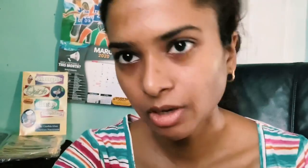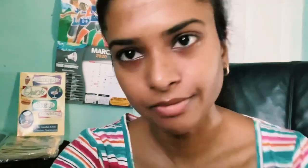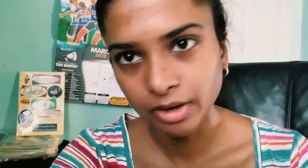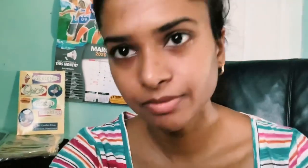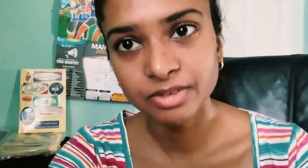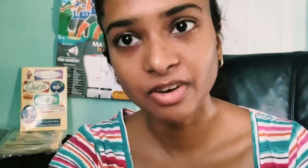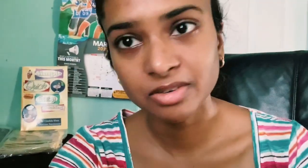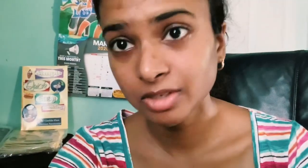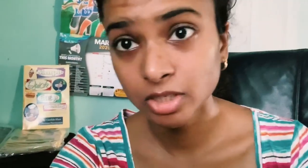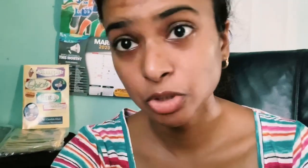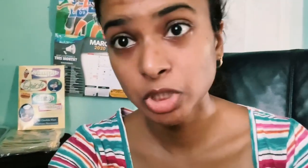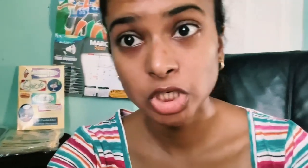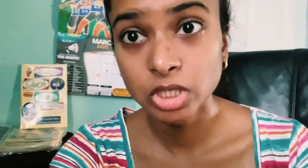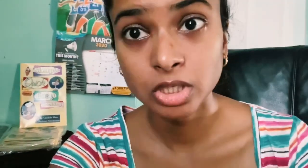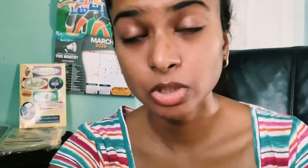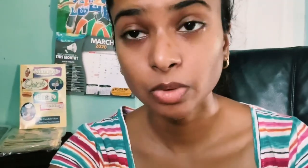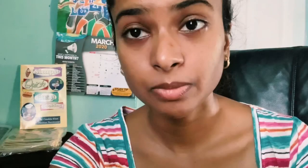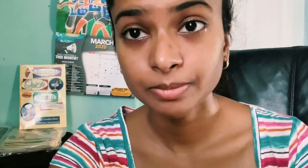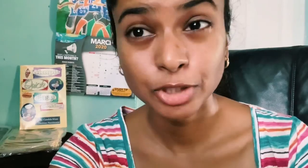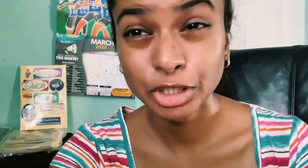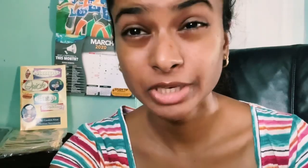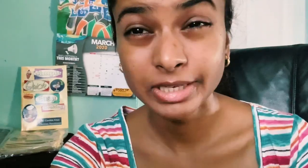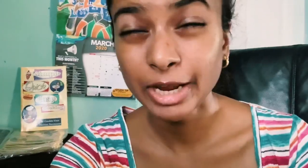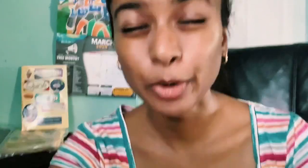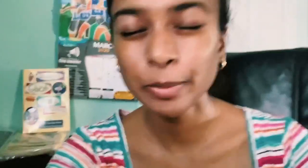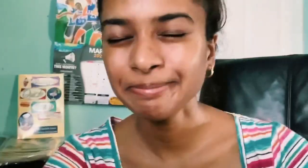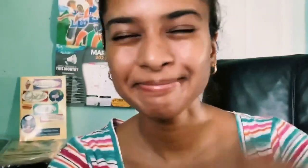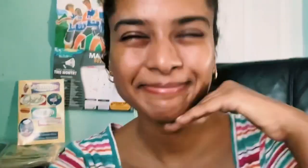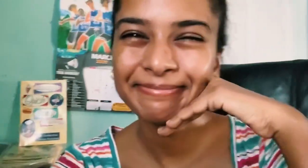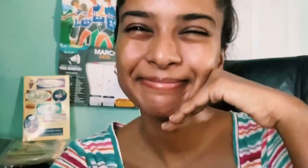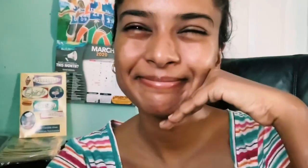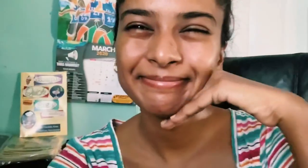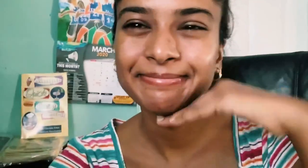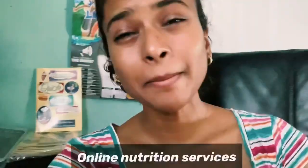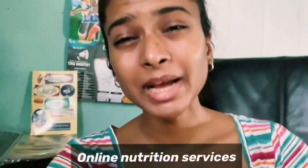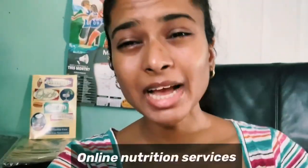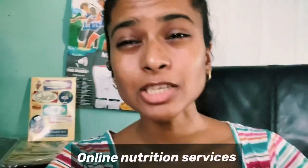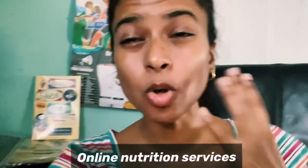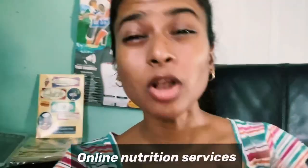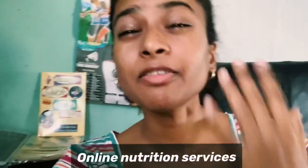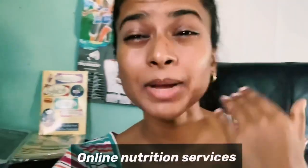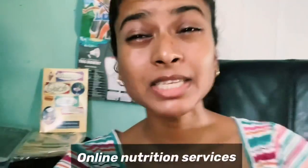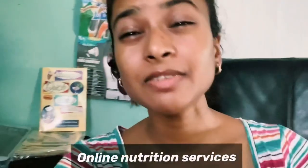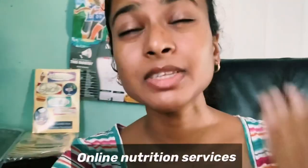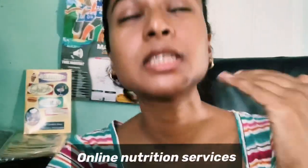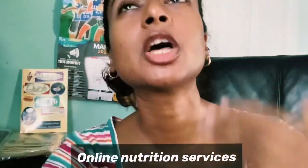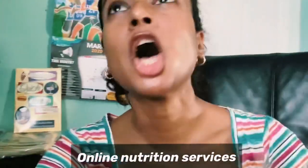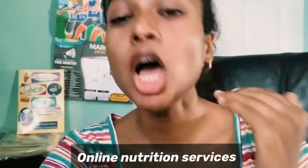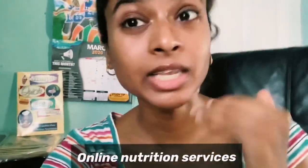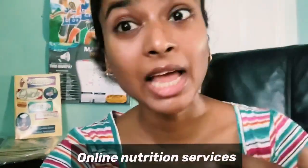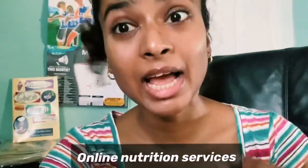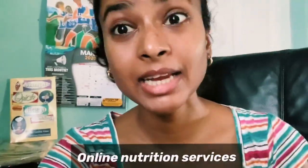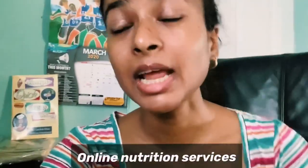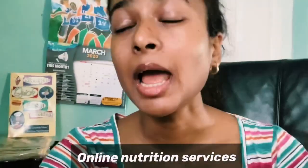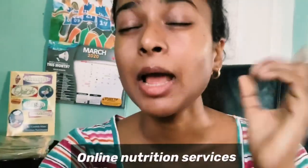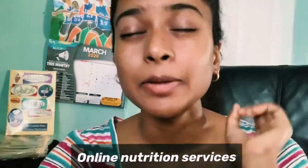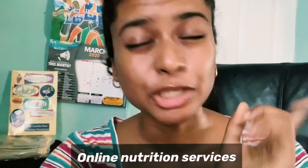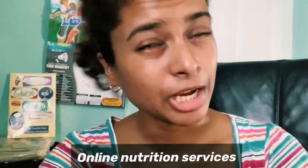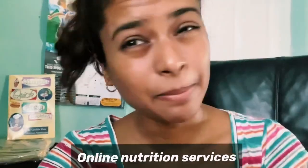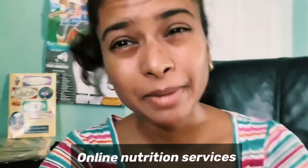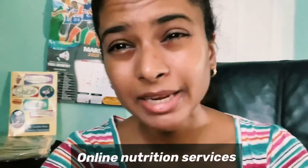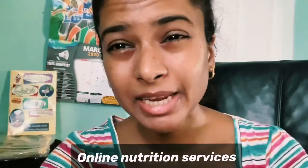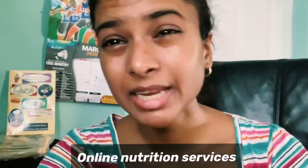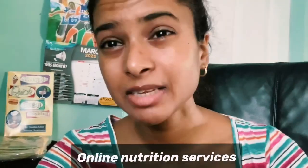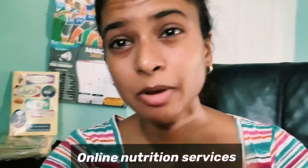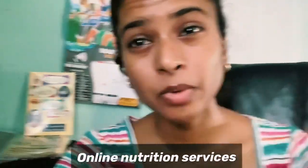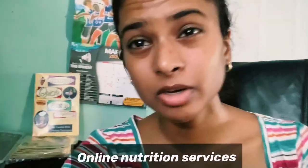really terrified of this virus situation, so I'm just gonna stay home. But guys, all of my services are online.